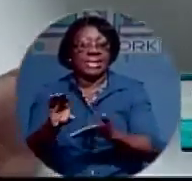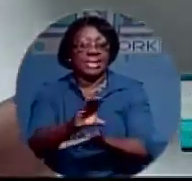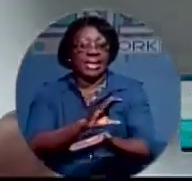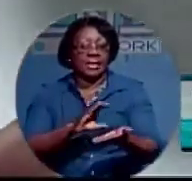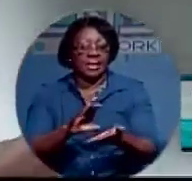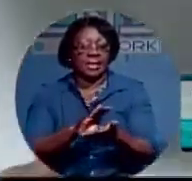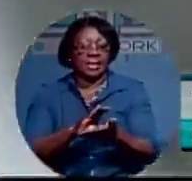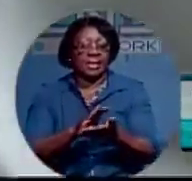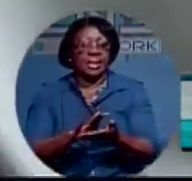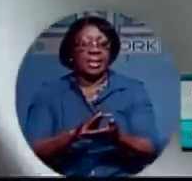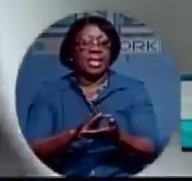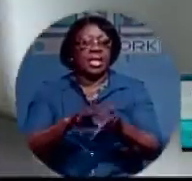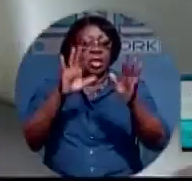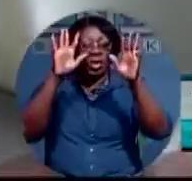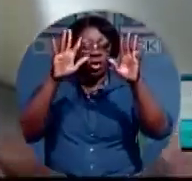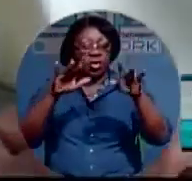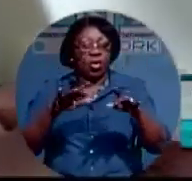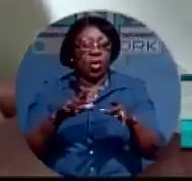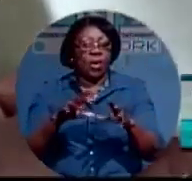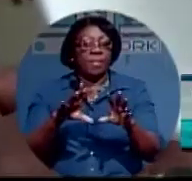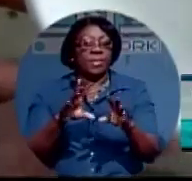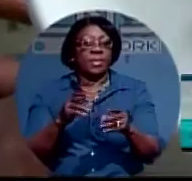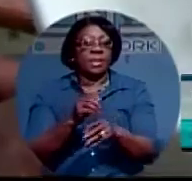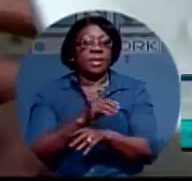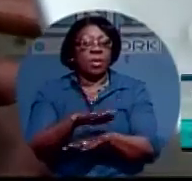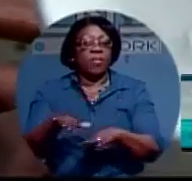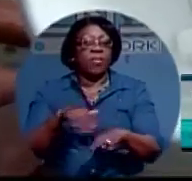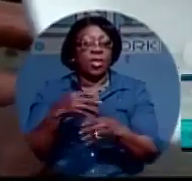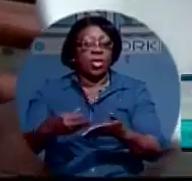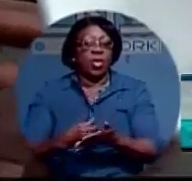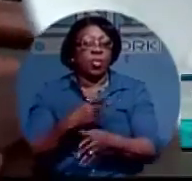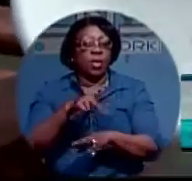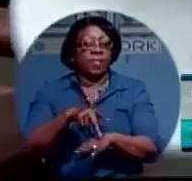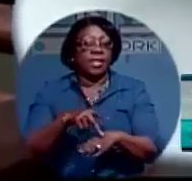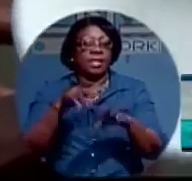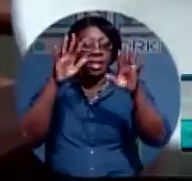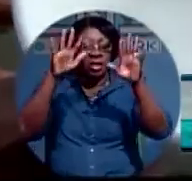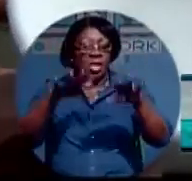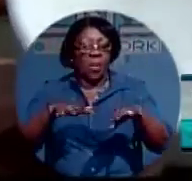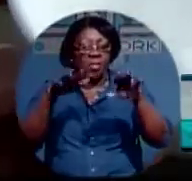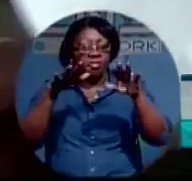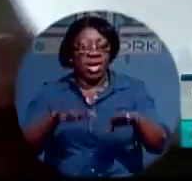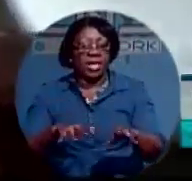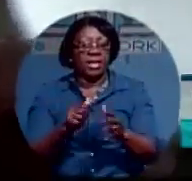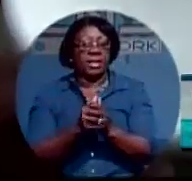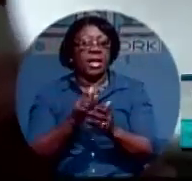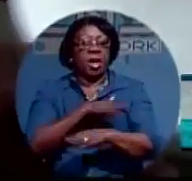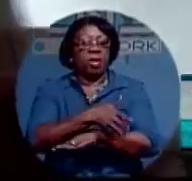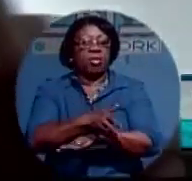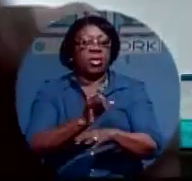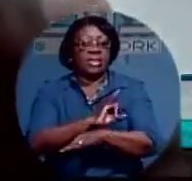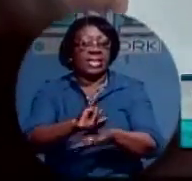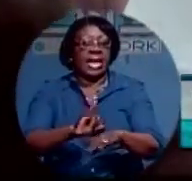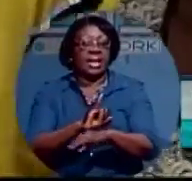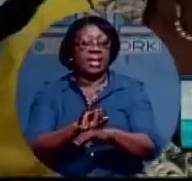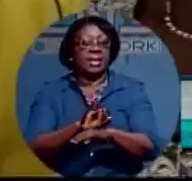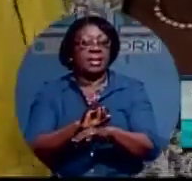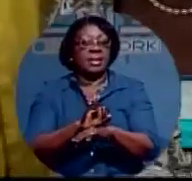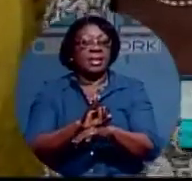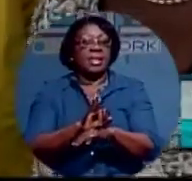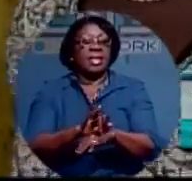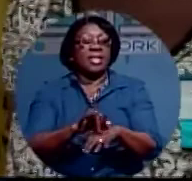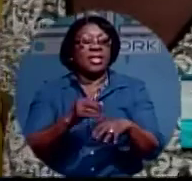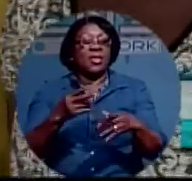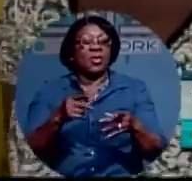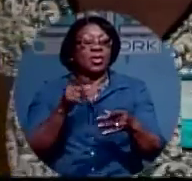car tires. The storm cell seemed to sit over New Providence and dump rain with whipping winds across the island. The newsroom was